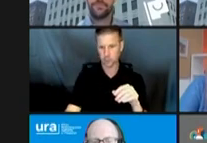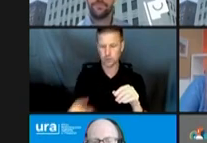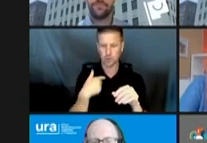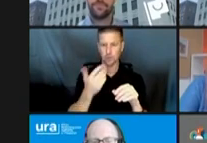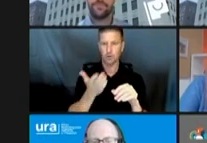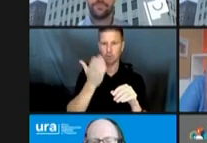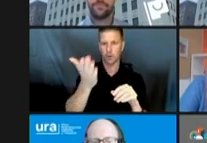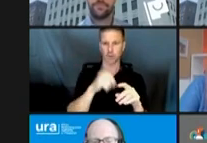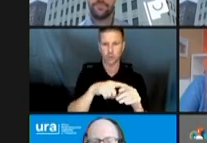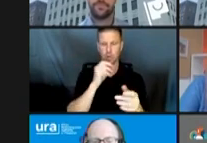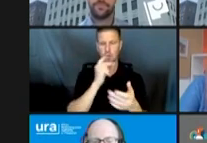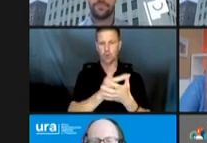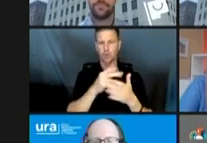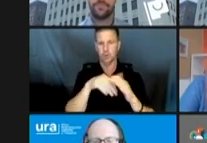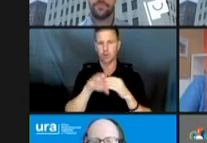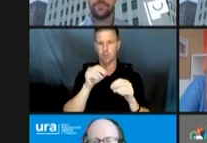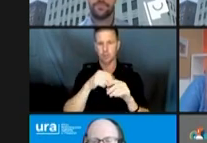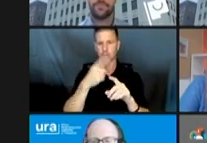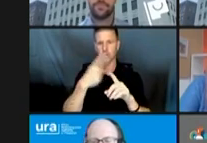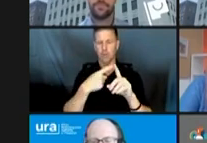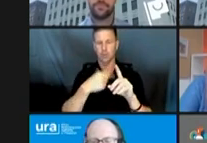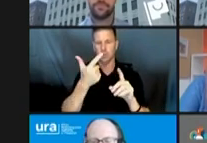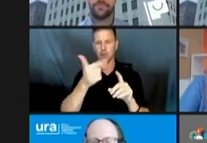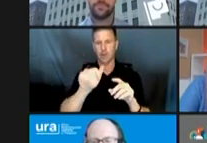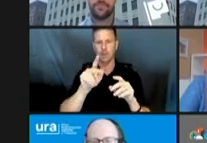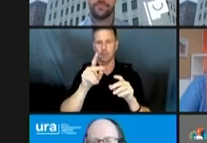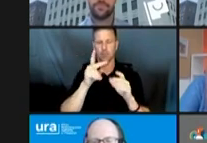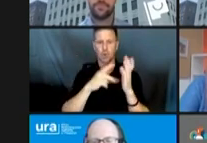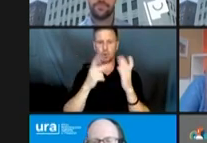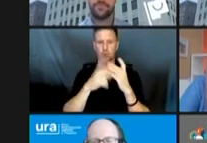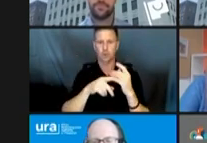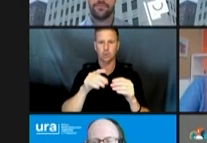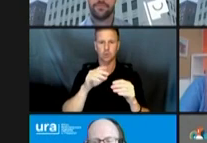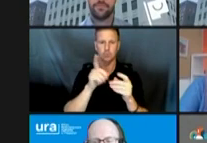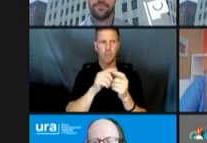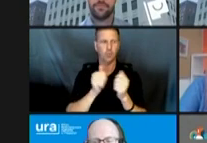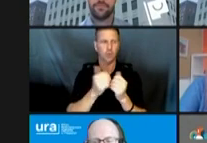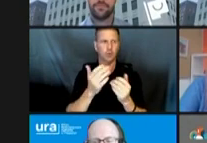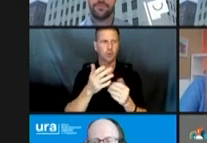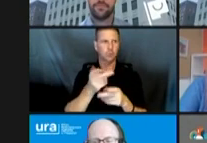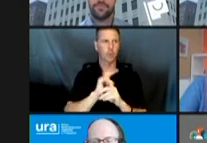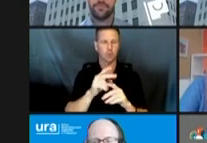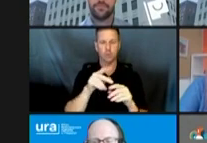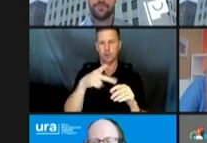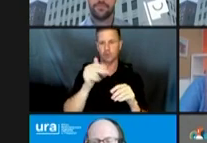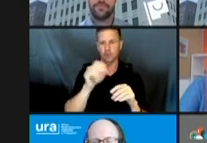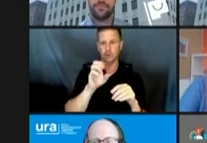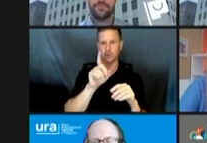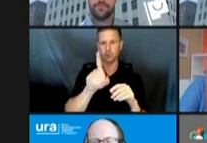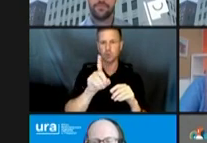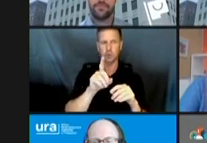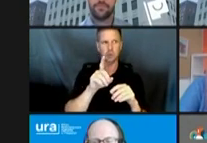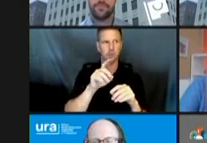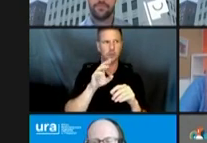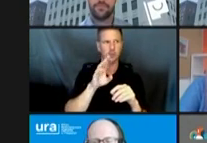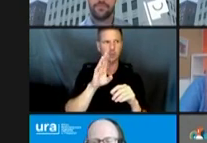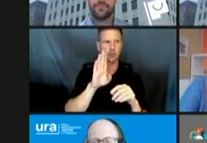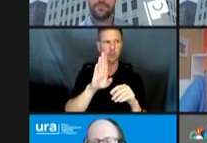to authorize to enter into a rental gap program loan agreement with the borrower, Bedford Dwellings Phase 1B